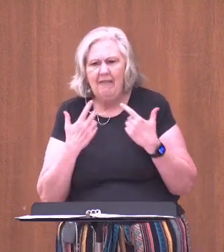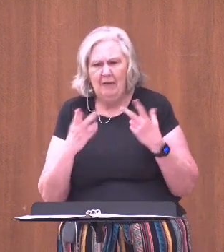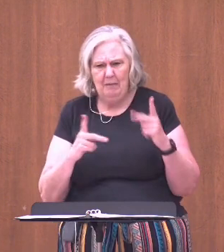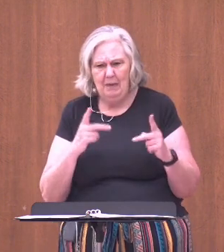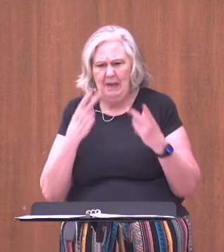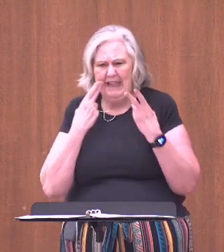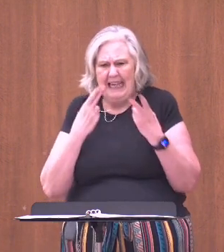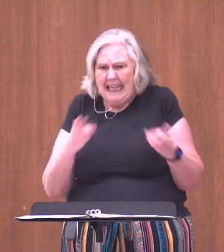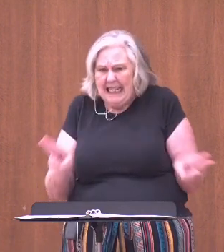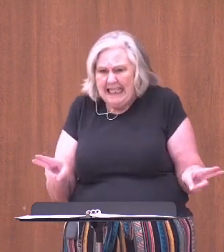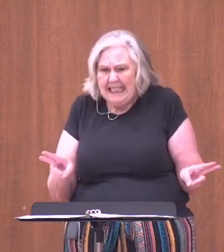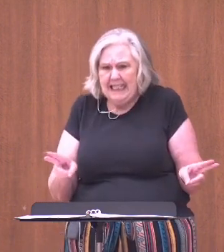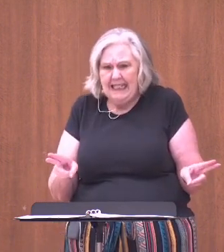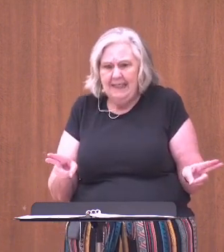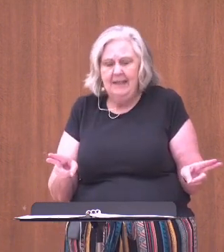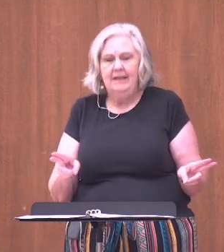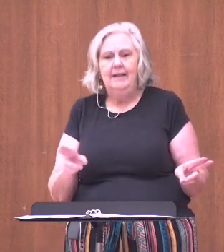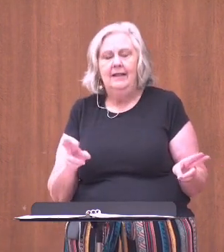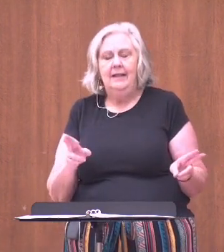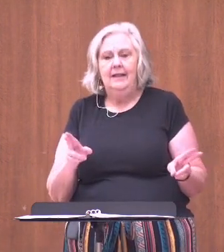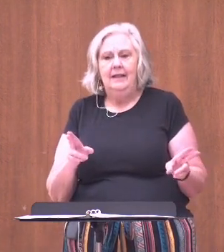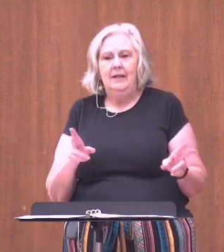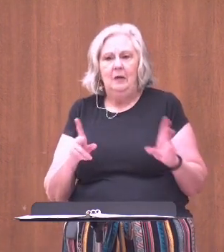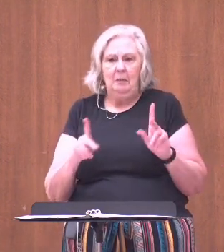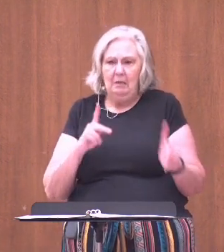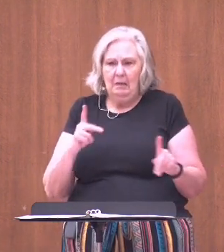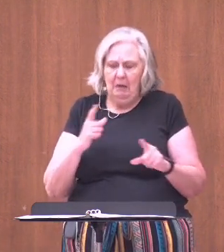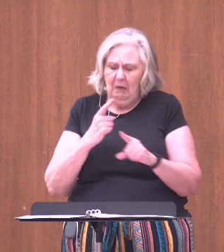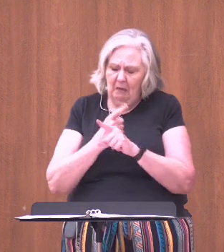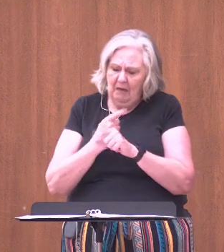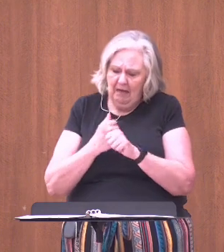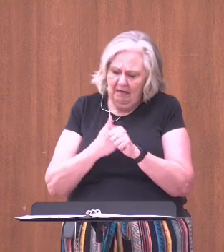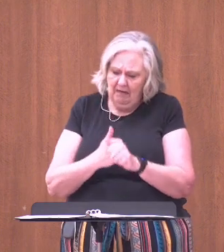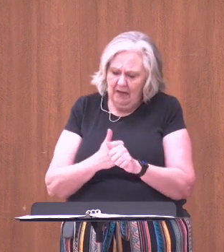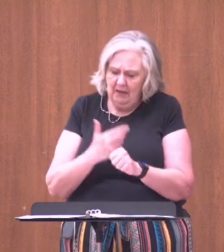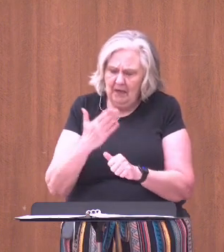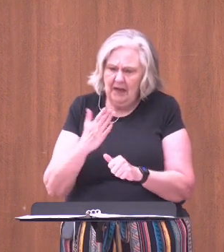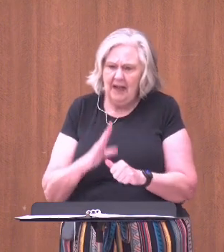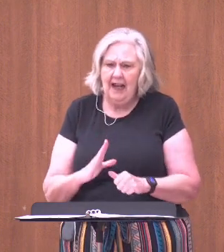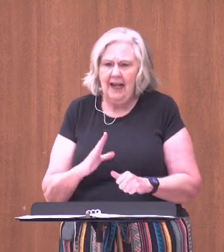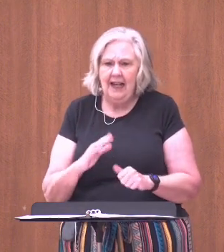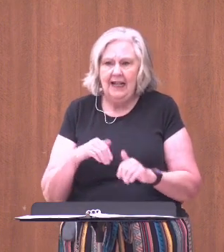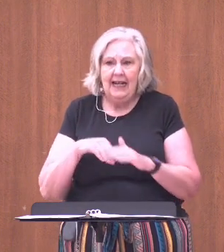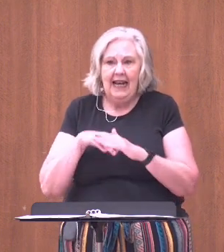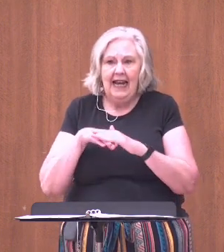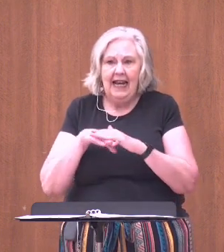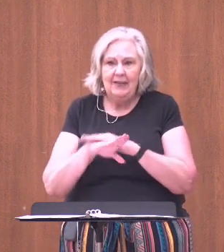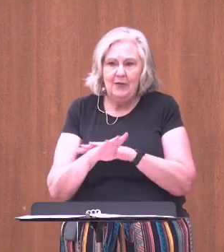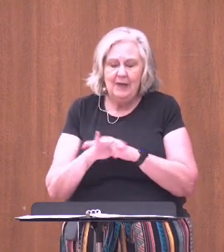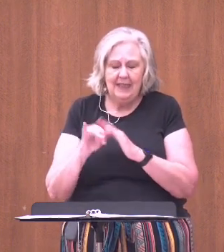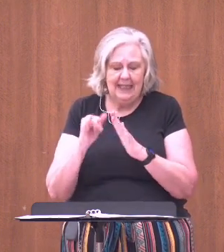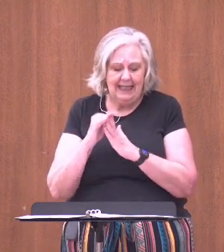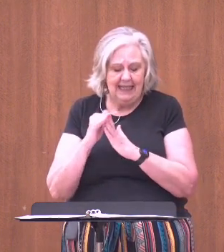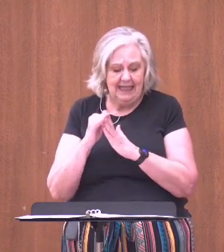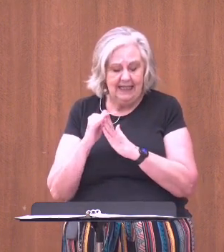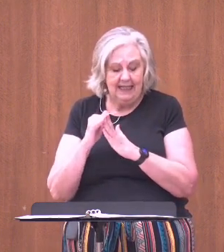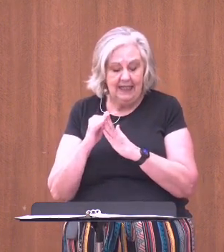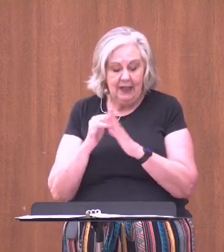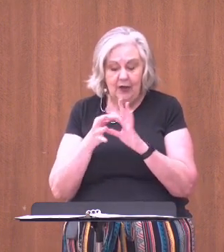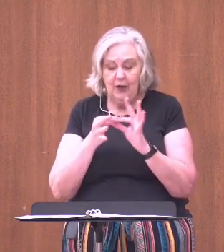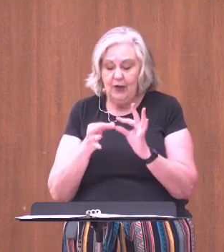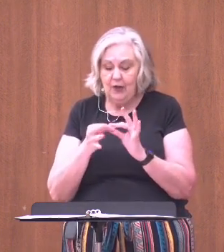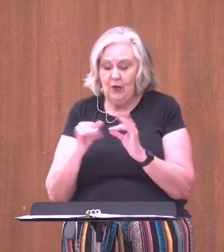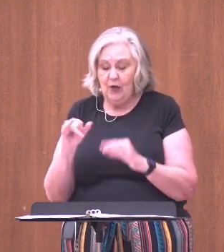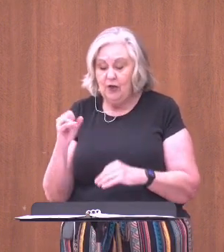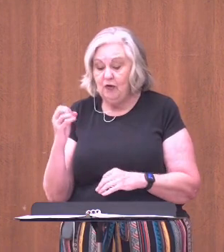innocent or the lives of the righteous. Enter into this the story of Job, our